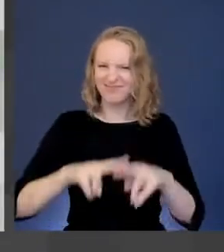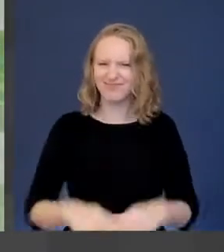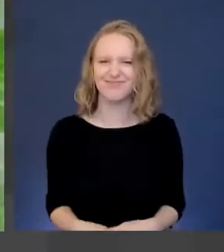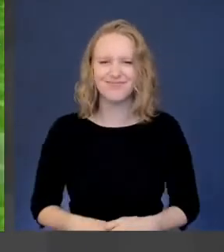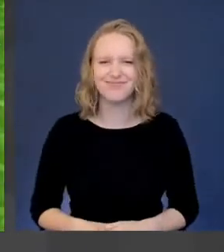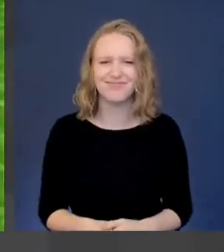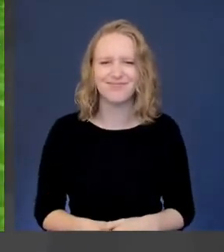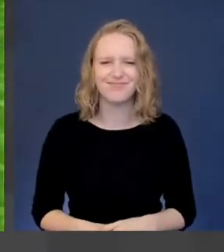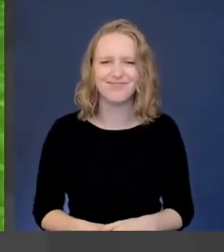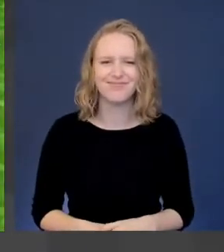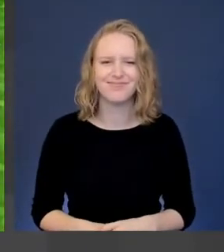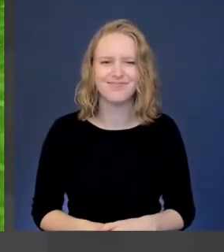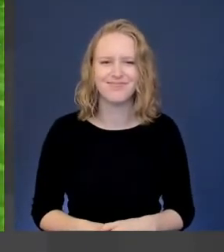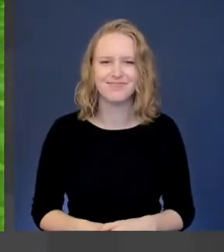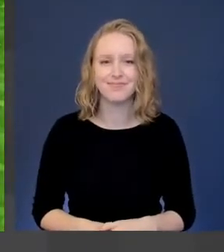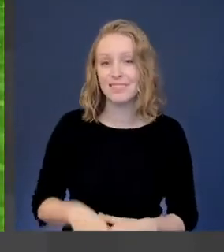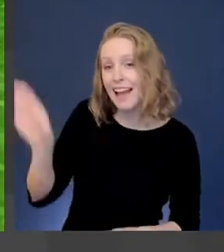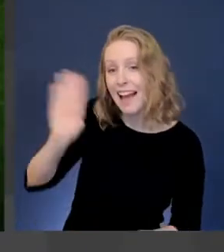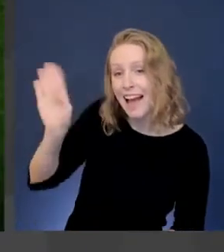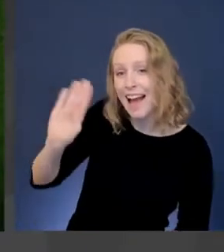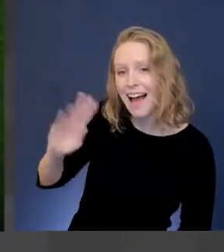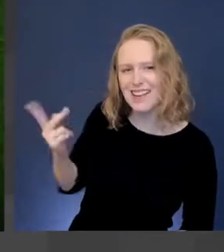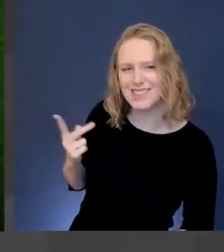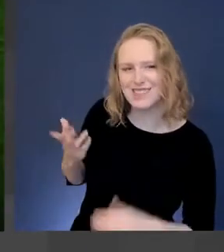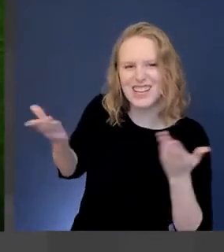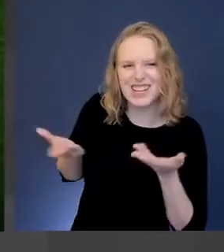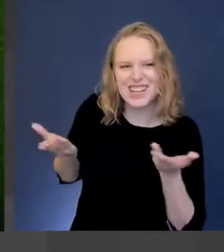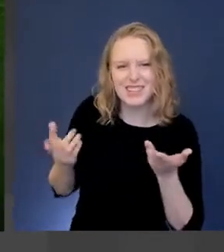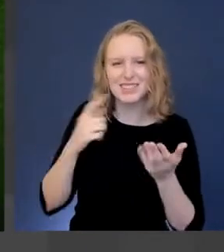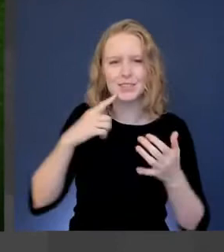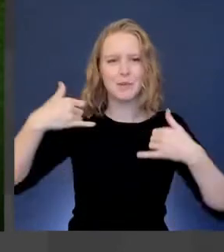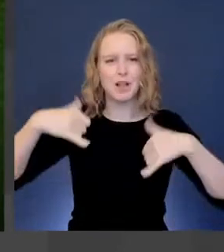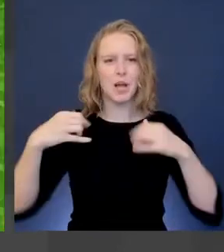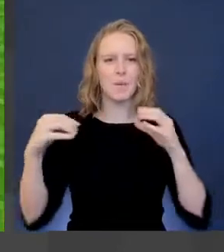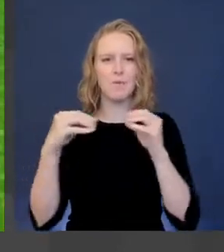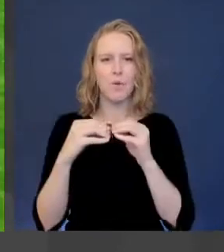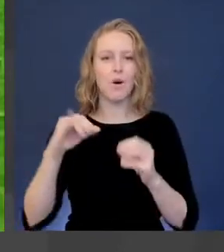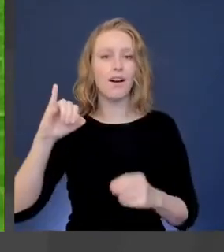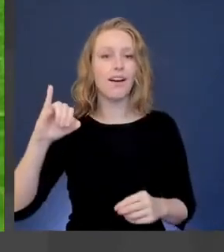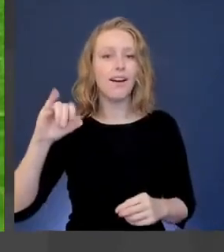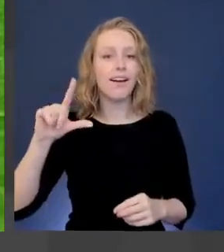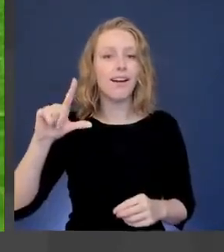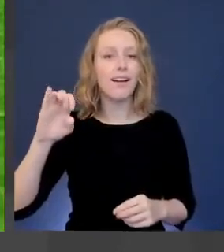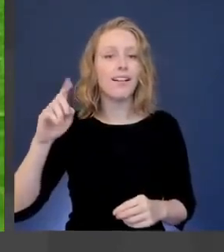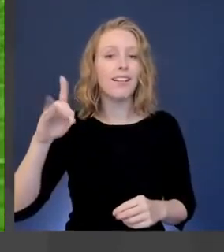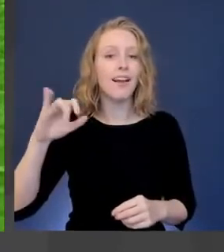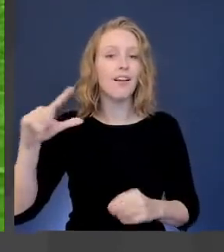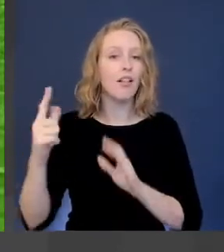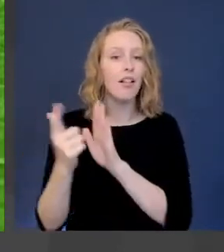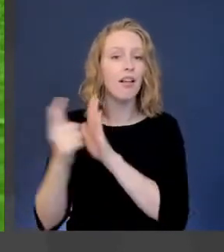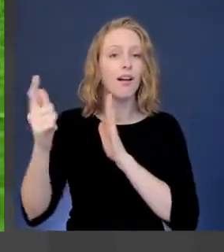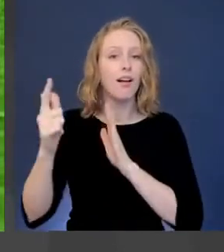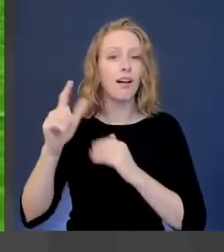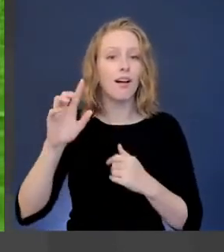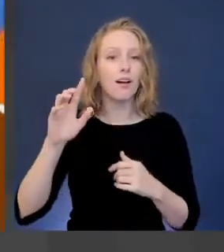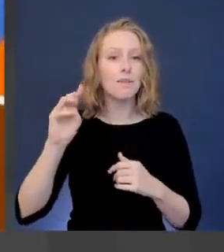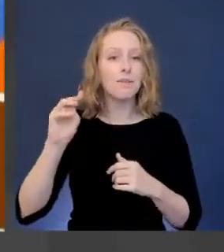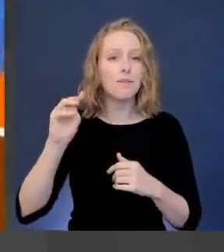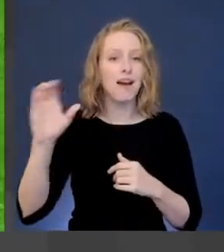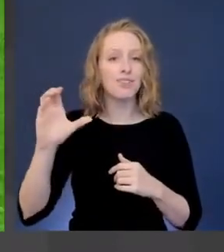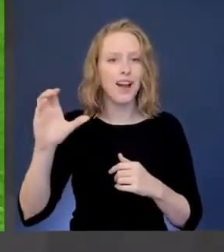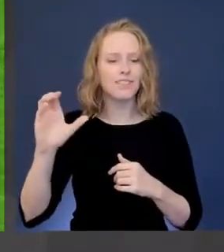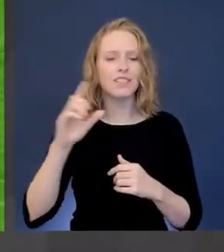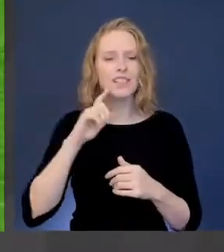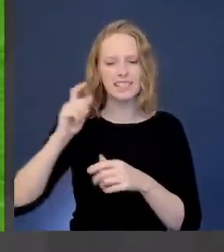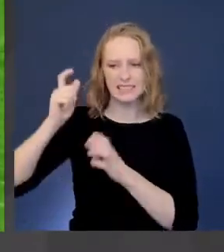Hey friends, Mac and Cheese Please here. Today we're playing more illegal Minecraft. We'll be digging straight down, but Drew, we're gonna do it with a